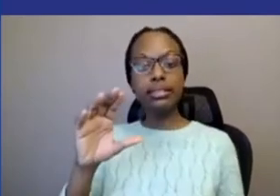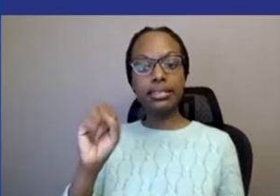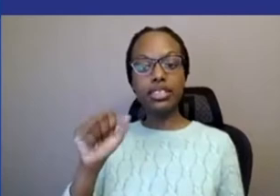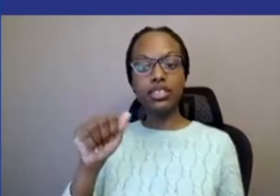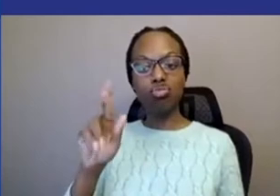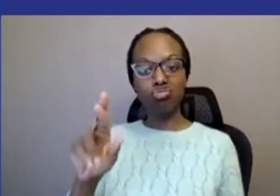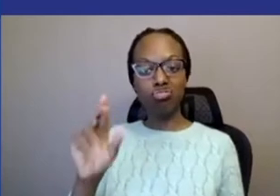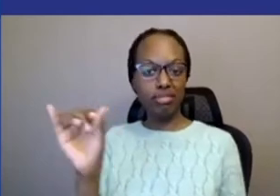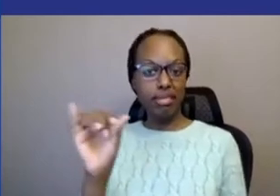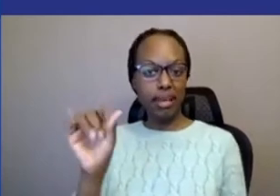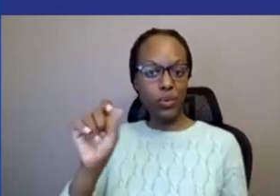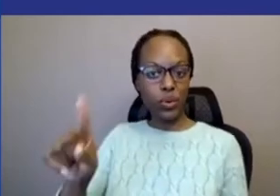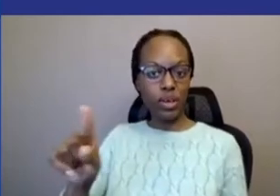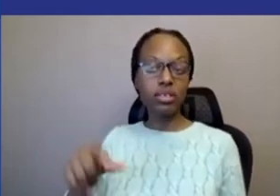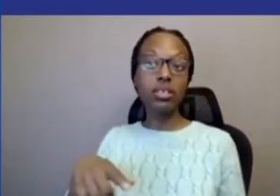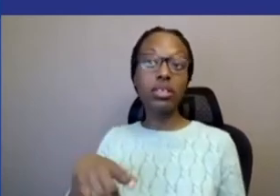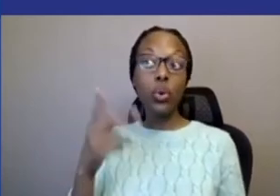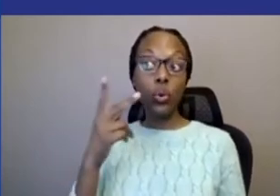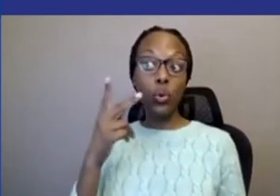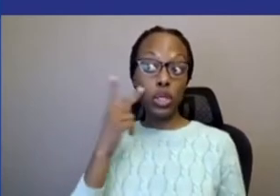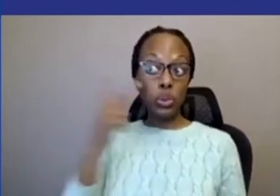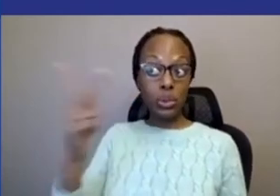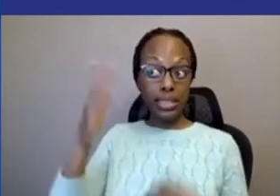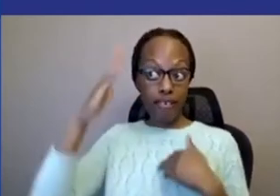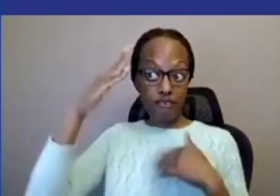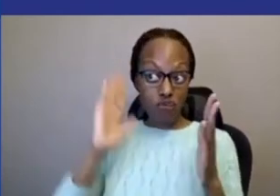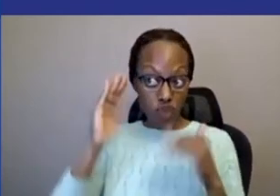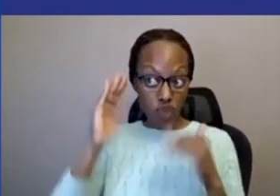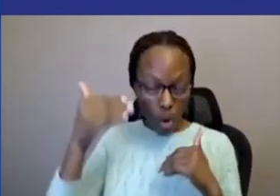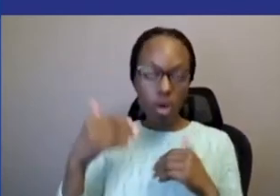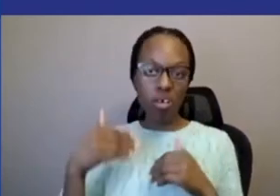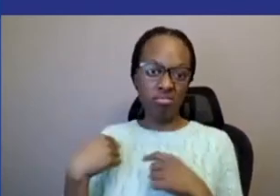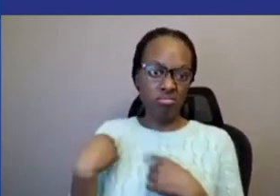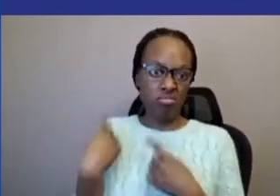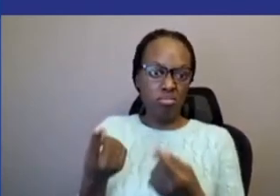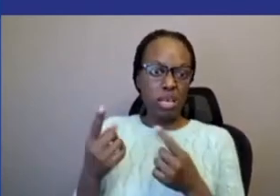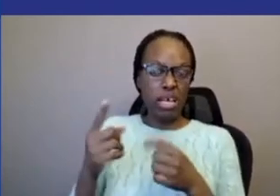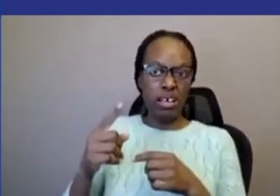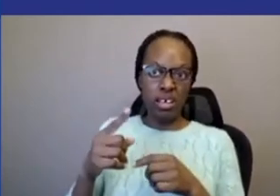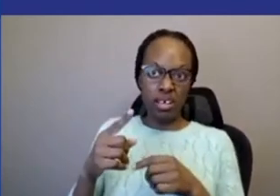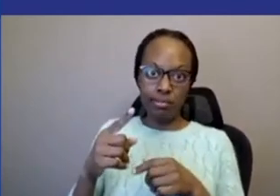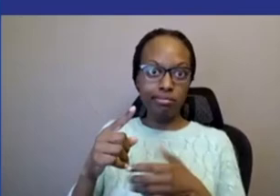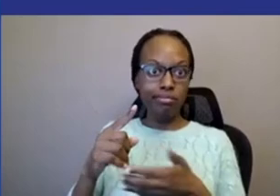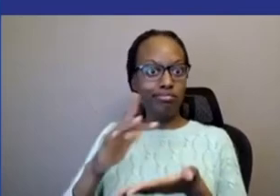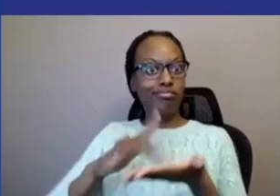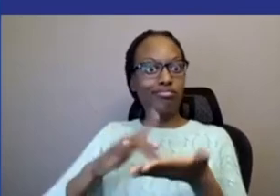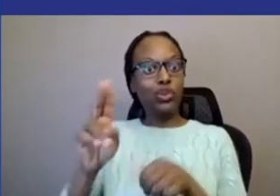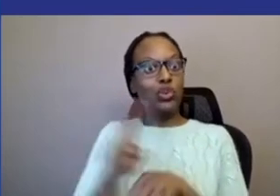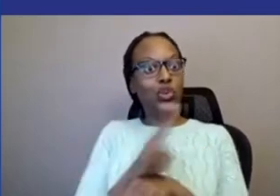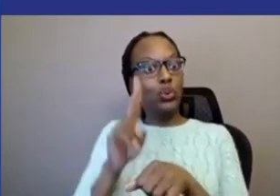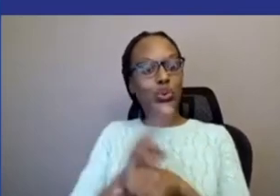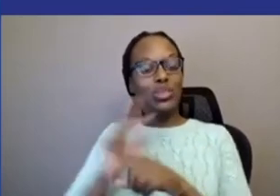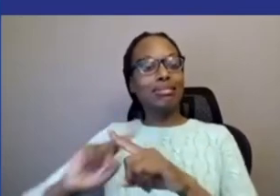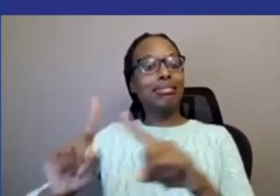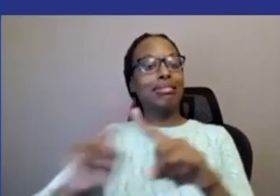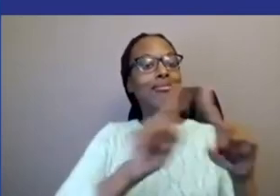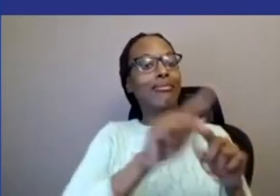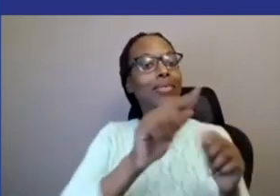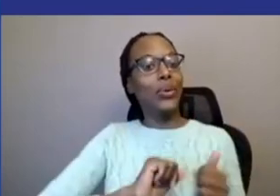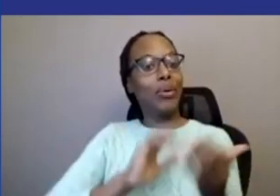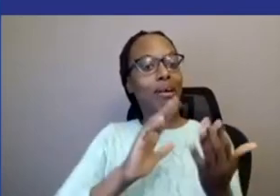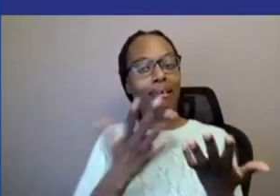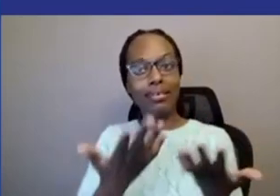mean, obviously used and utilized in so many ways to sell product and all kinds of things, do you